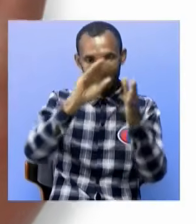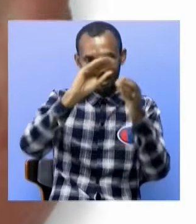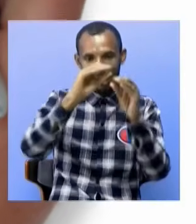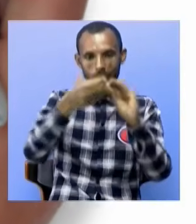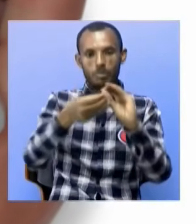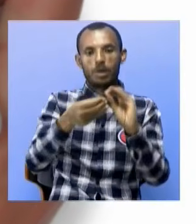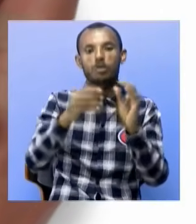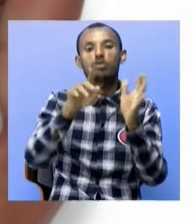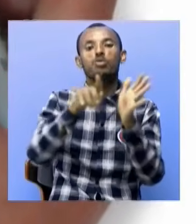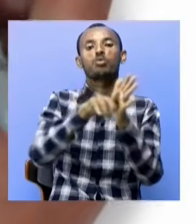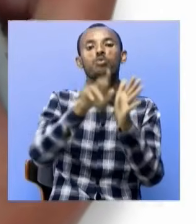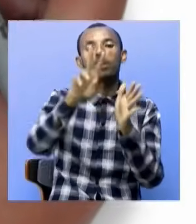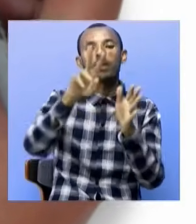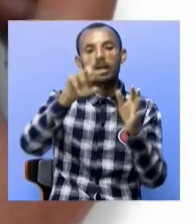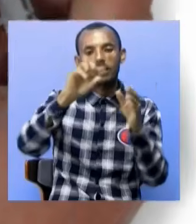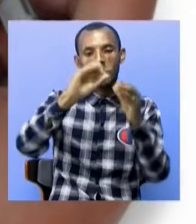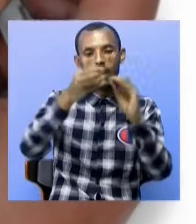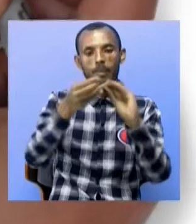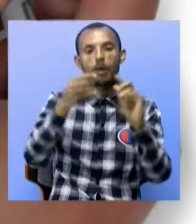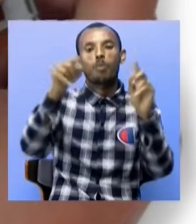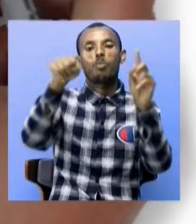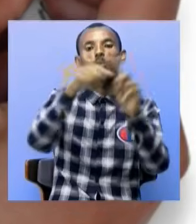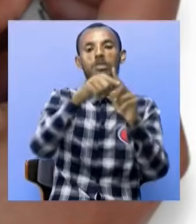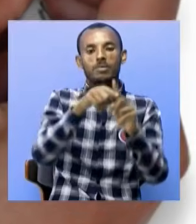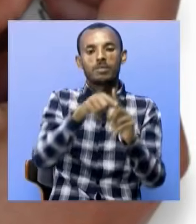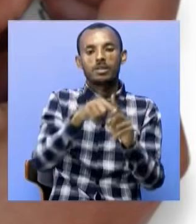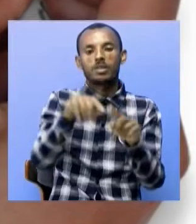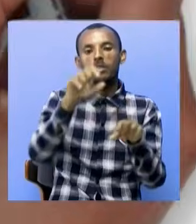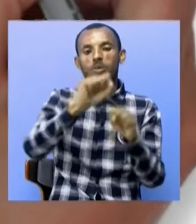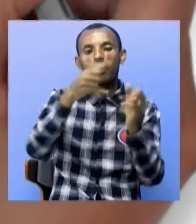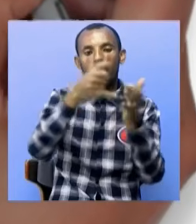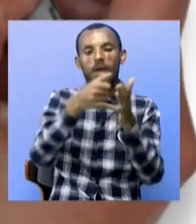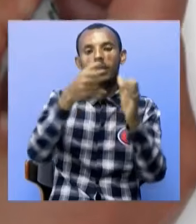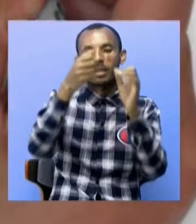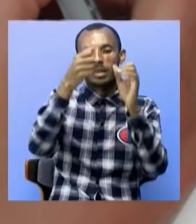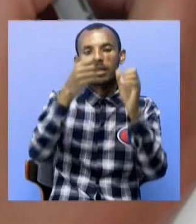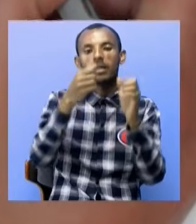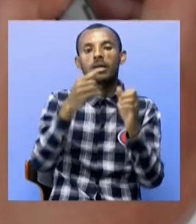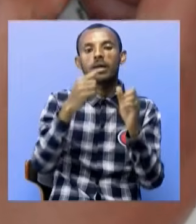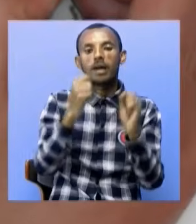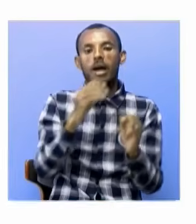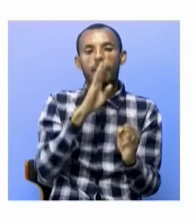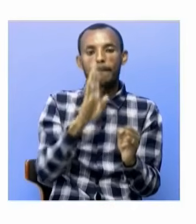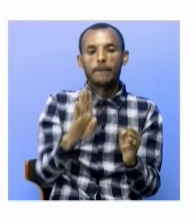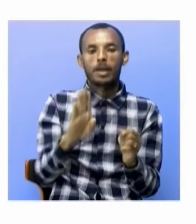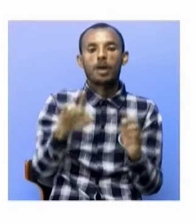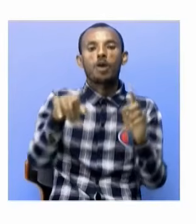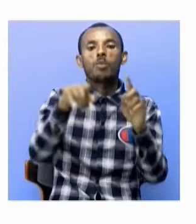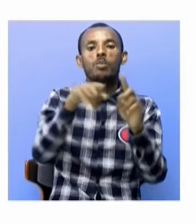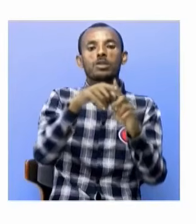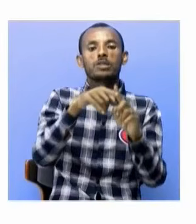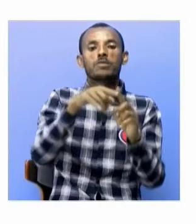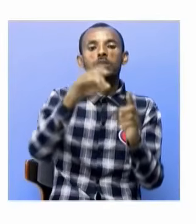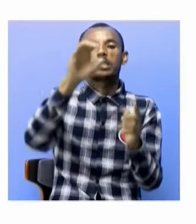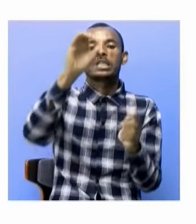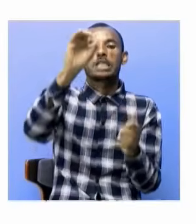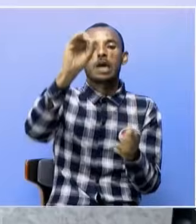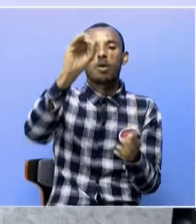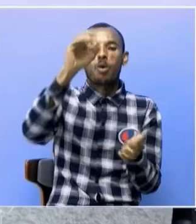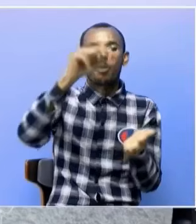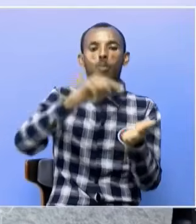rational number is positive. So it becomes positive 0.25. Okay?